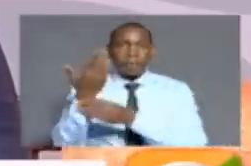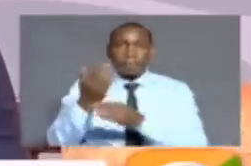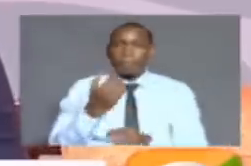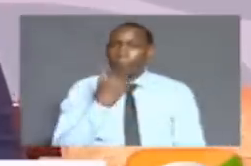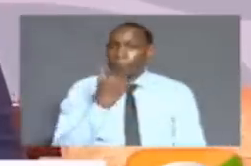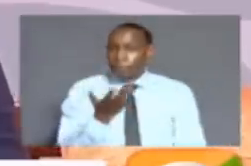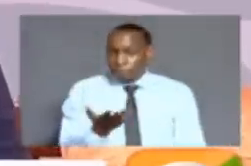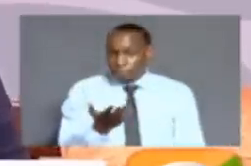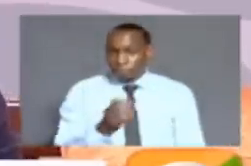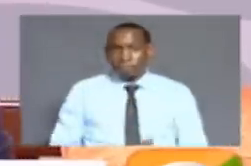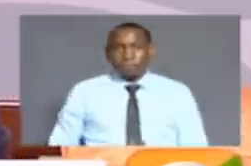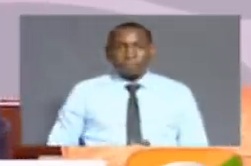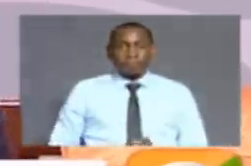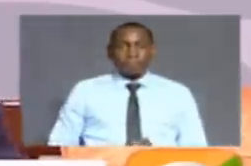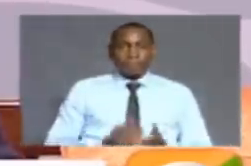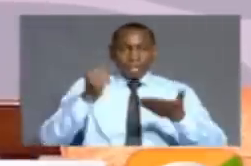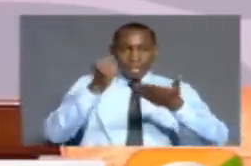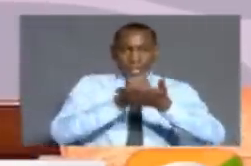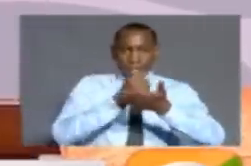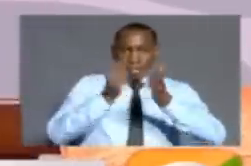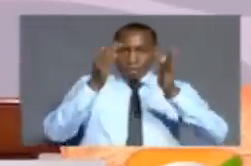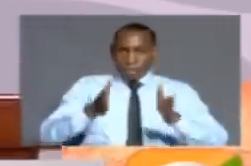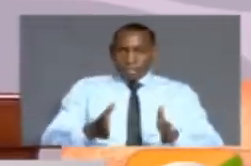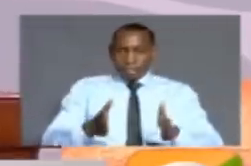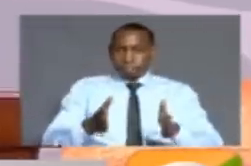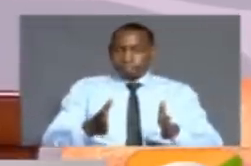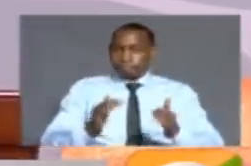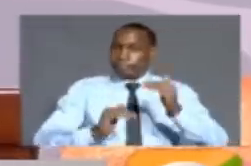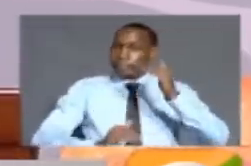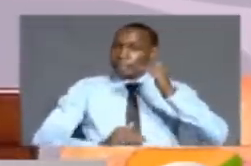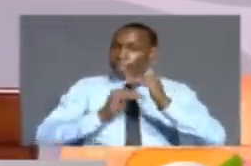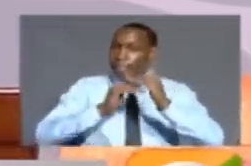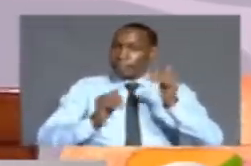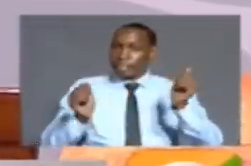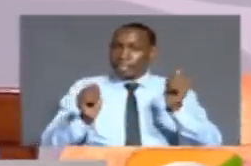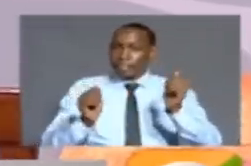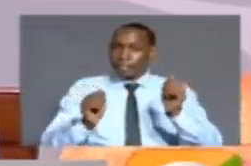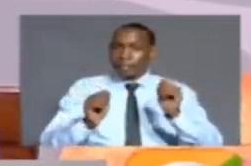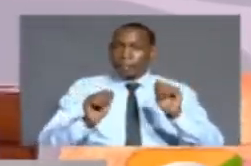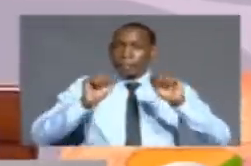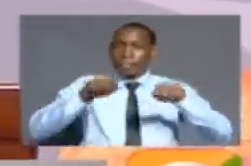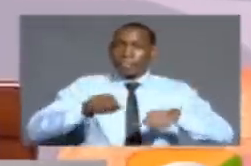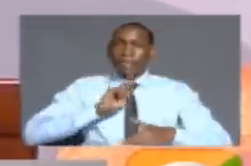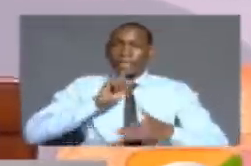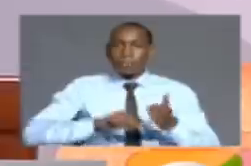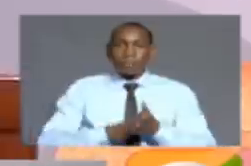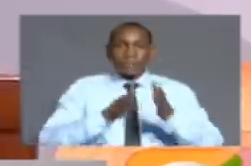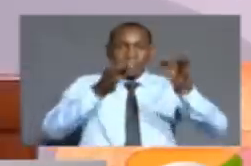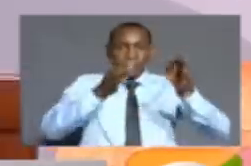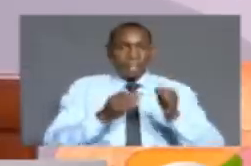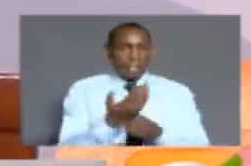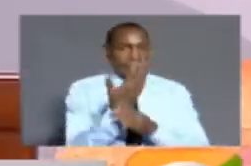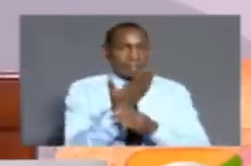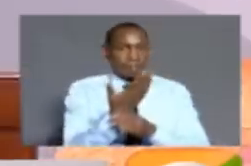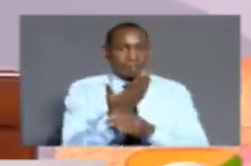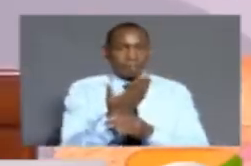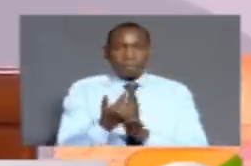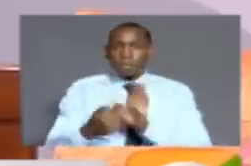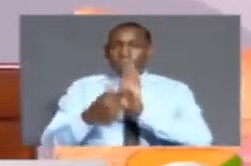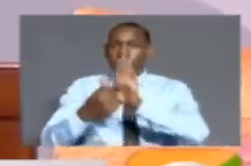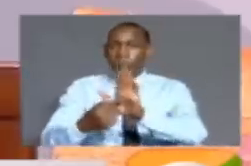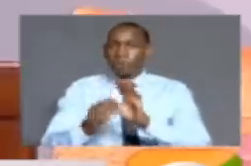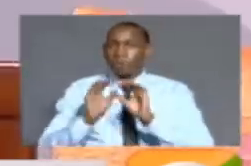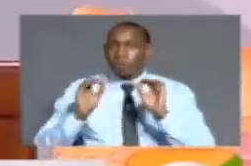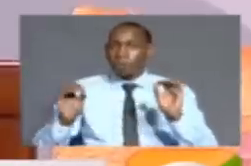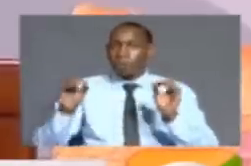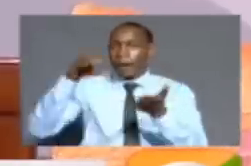documentation. So the auditor is limited. He can only come out and say, your financial statement do not reflect